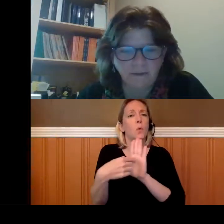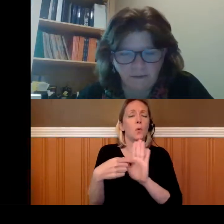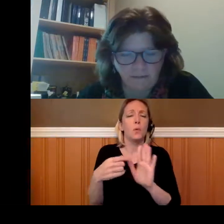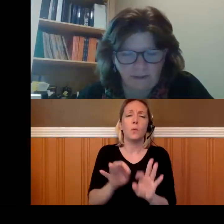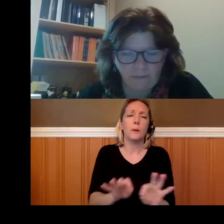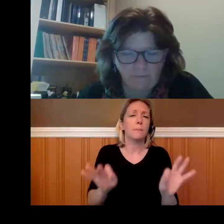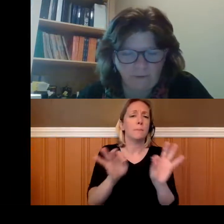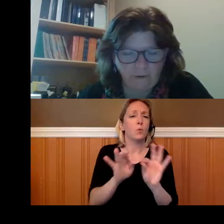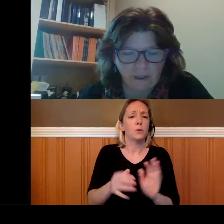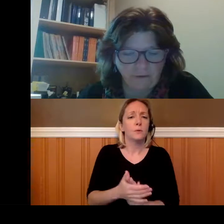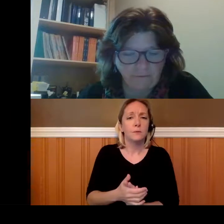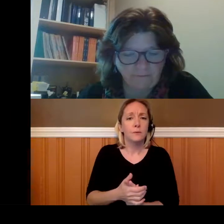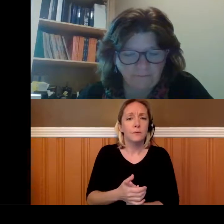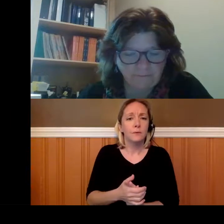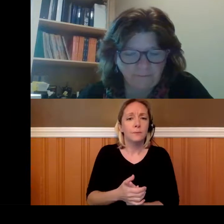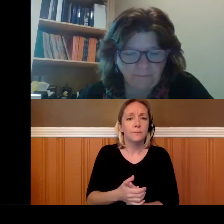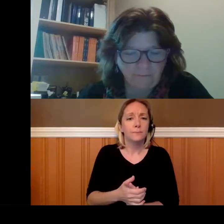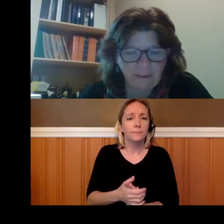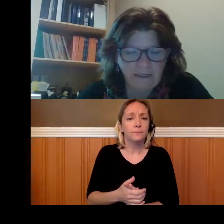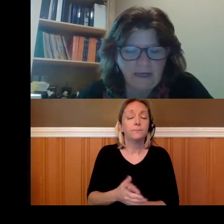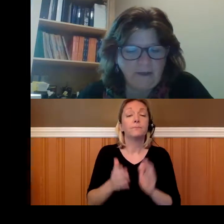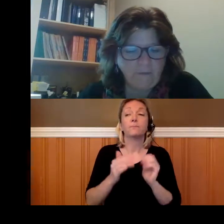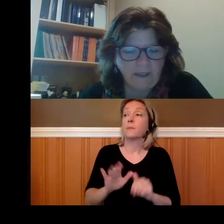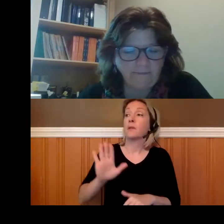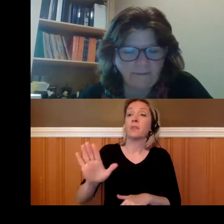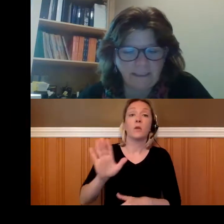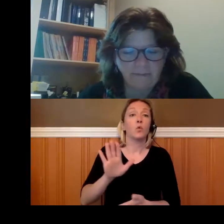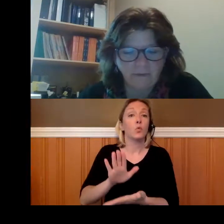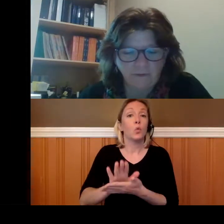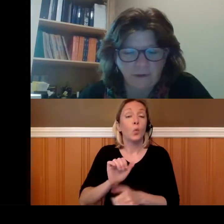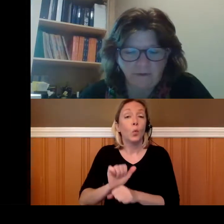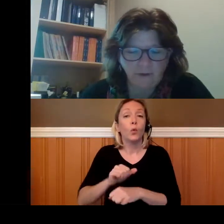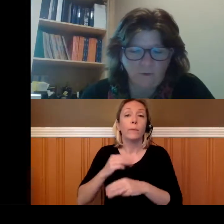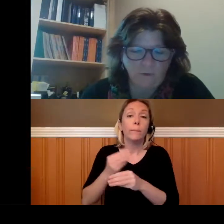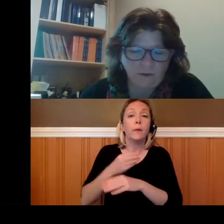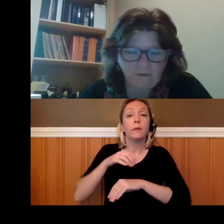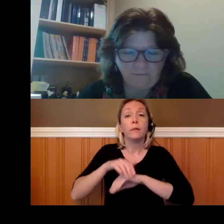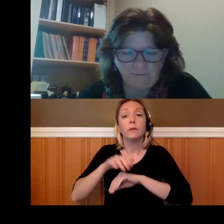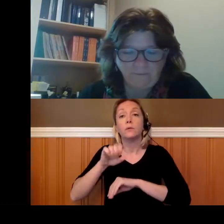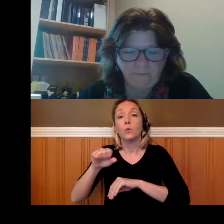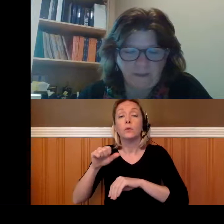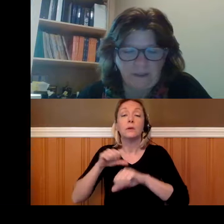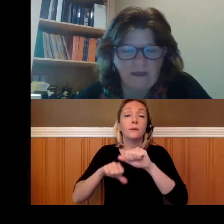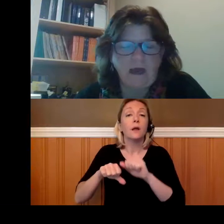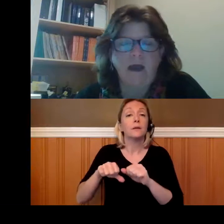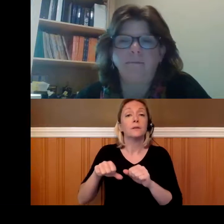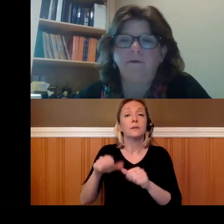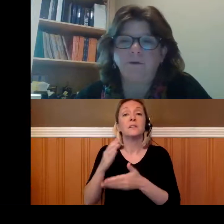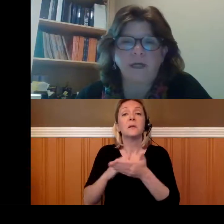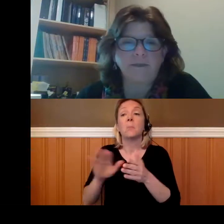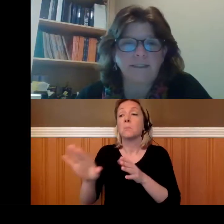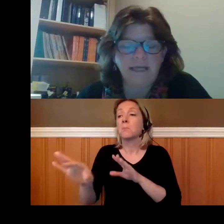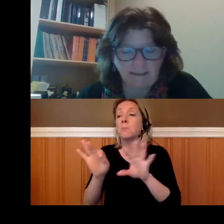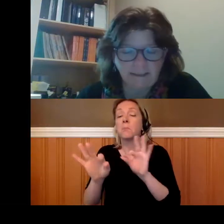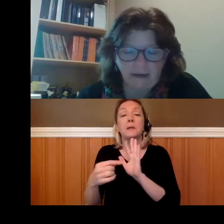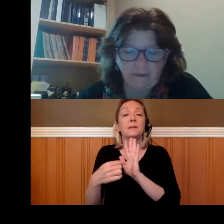your child. You want to keep some samples of your child's schoolwork. If your child does an exit document